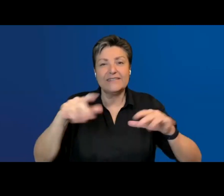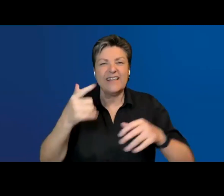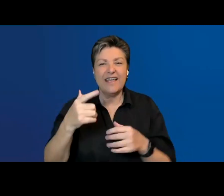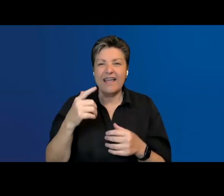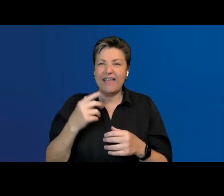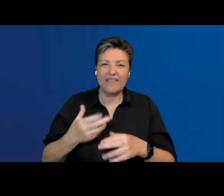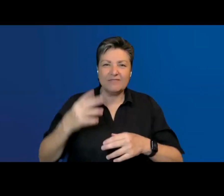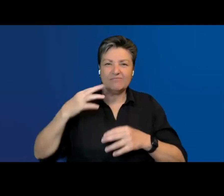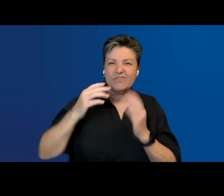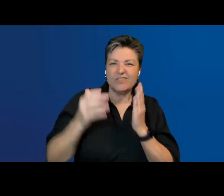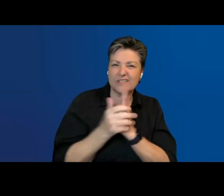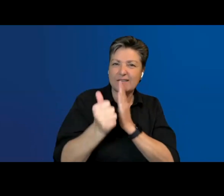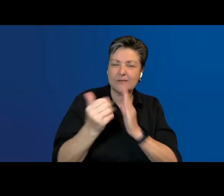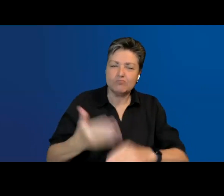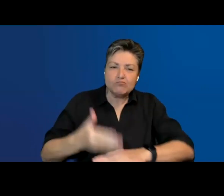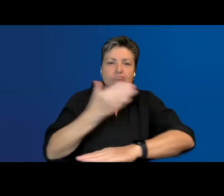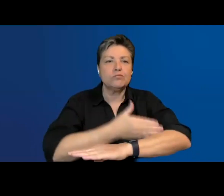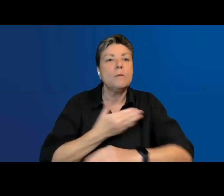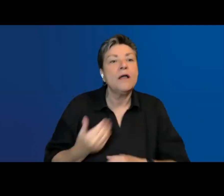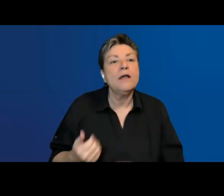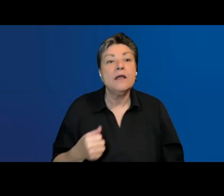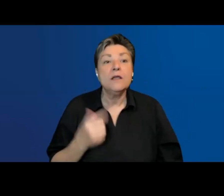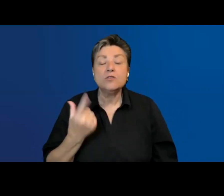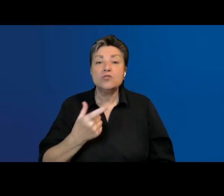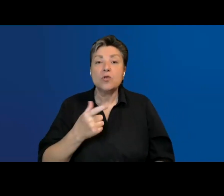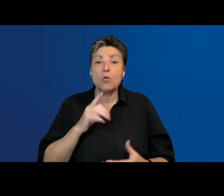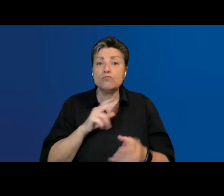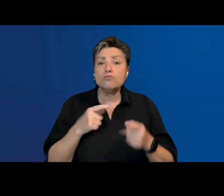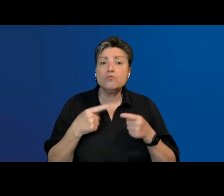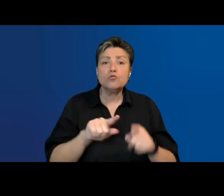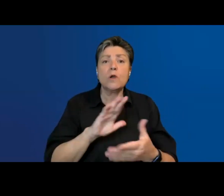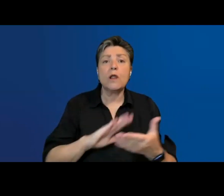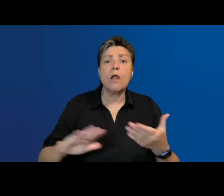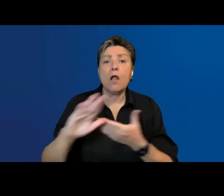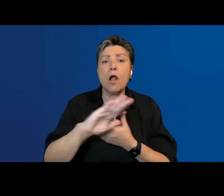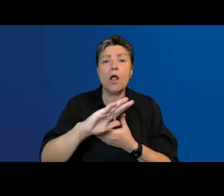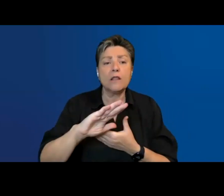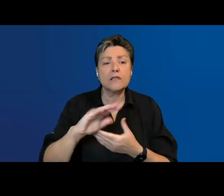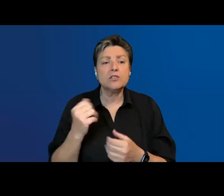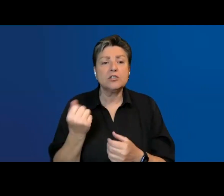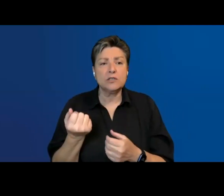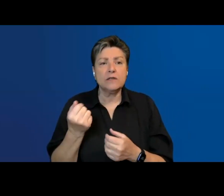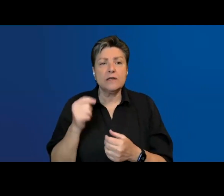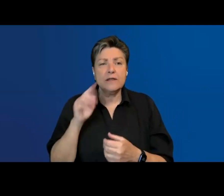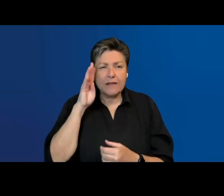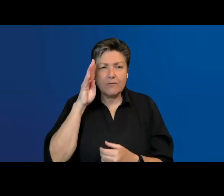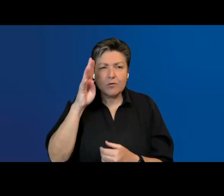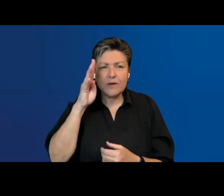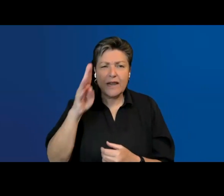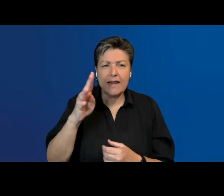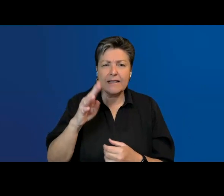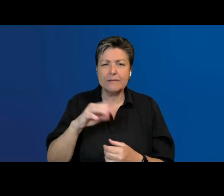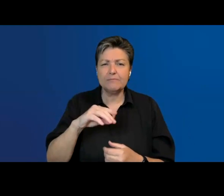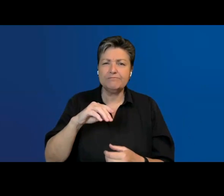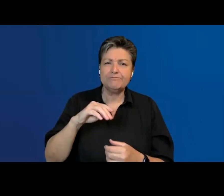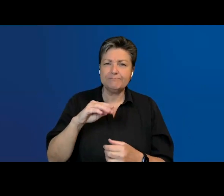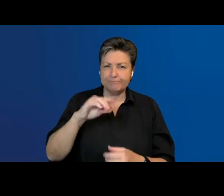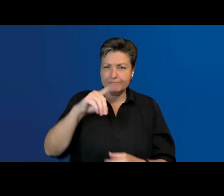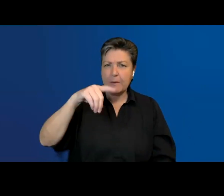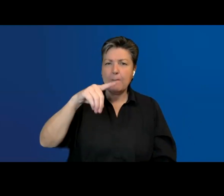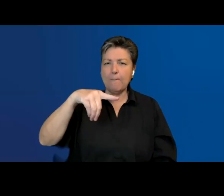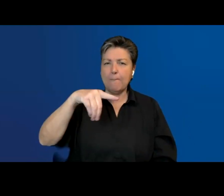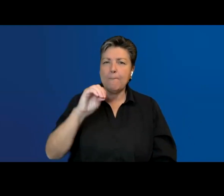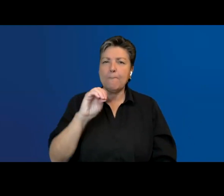gig conducting interviews for a podcast while in college. We'll be talking about how they have created and worked on podcasts in various ways, including interview